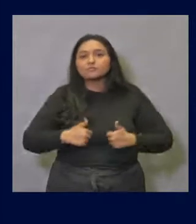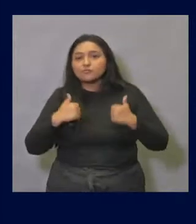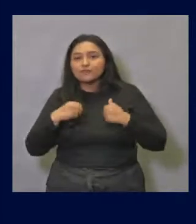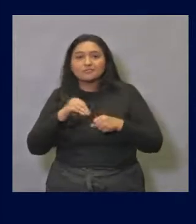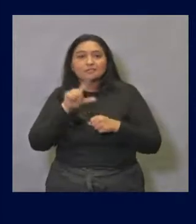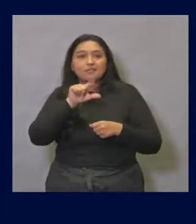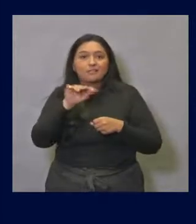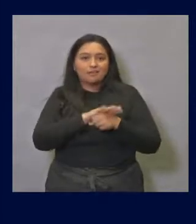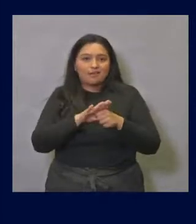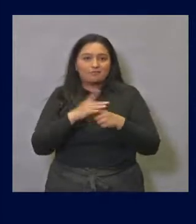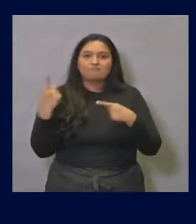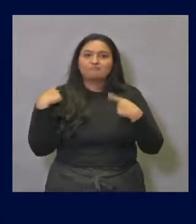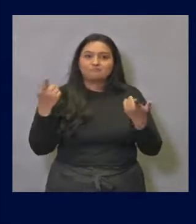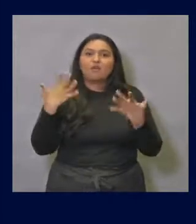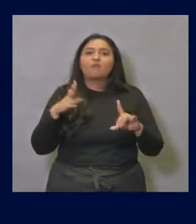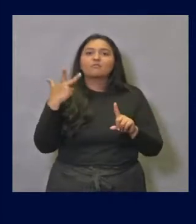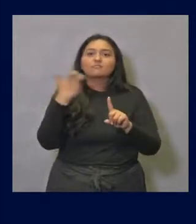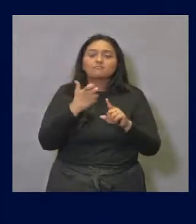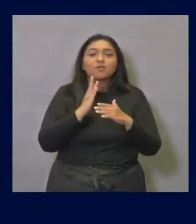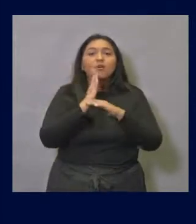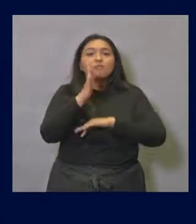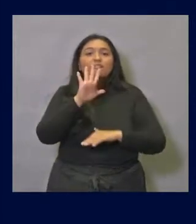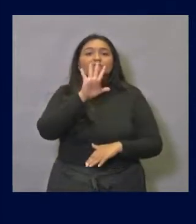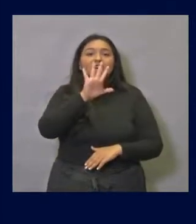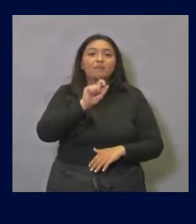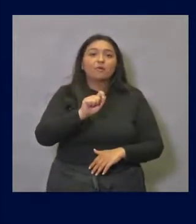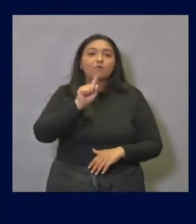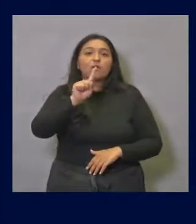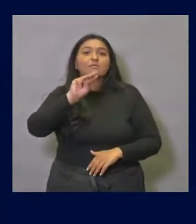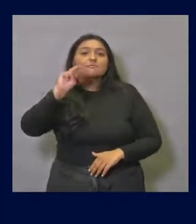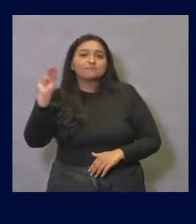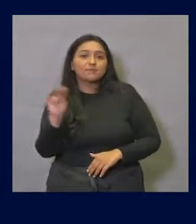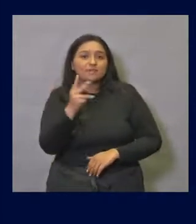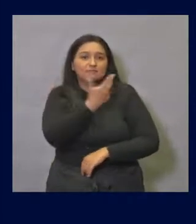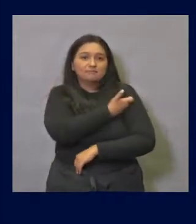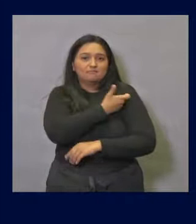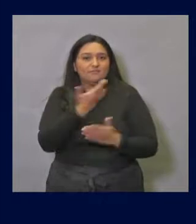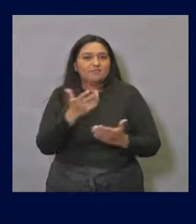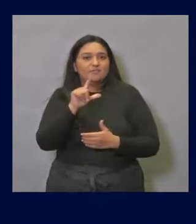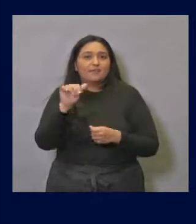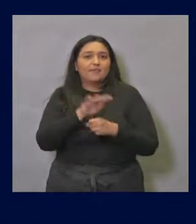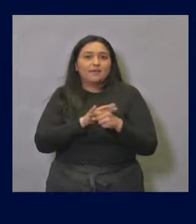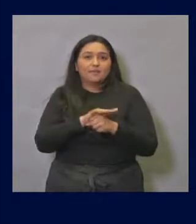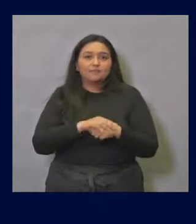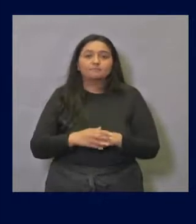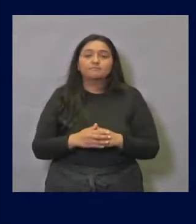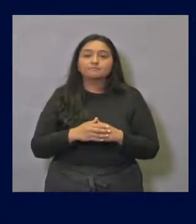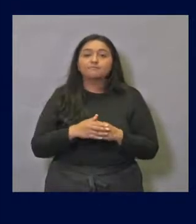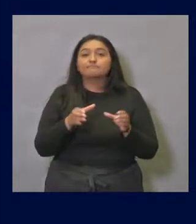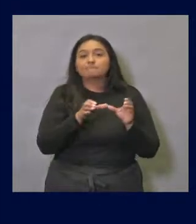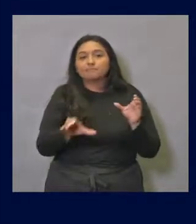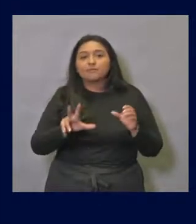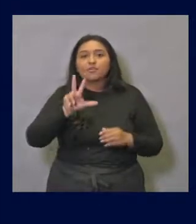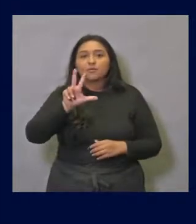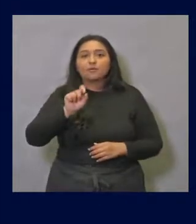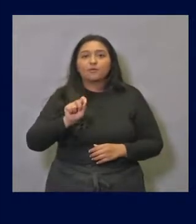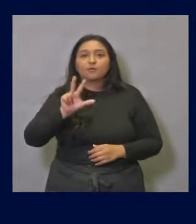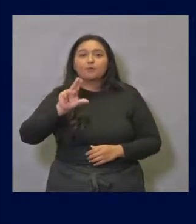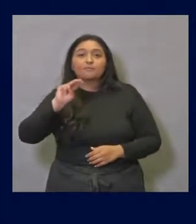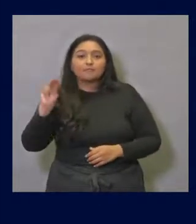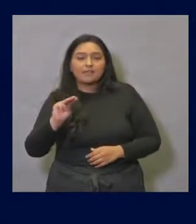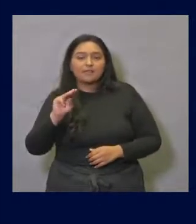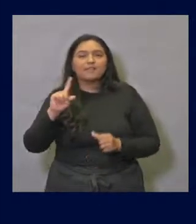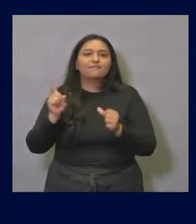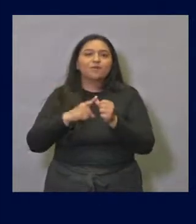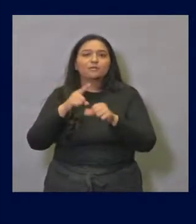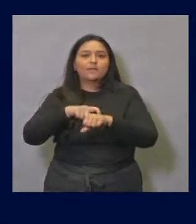administered more than 5.1 million doses of vaccine across the county. Of these, 3.3 million were first doses and